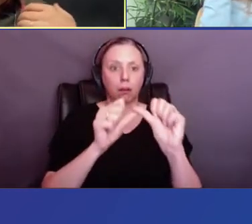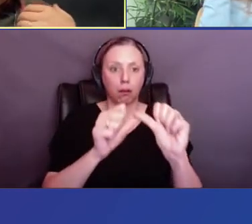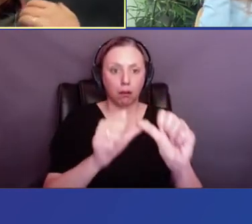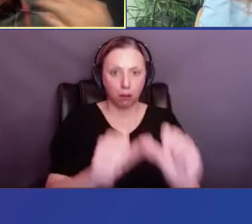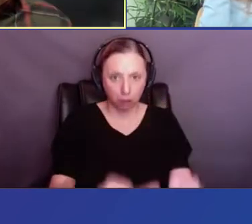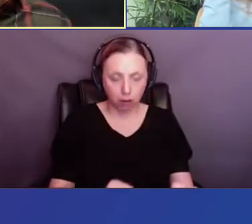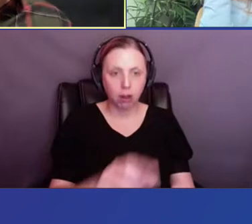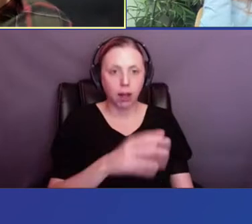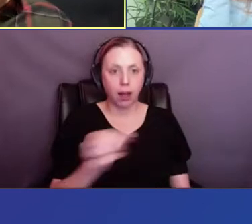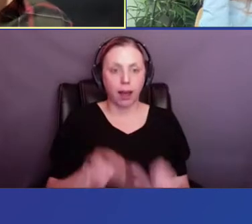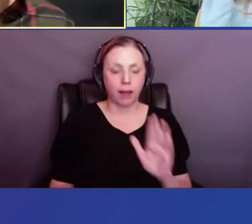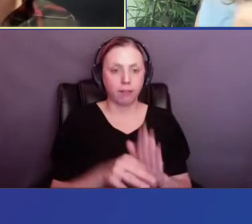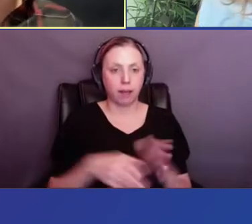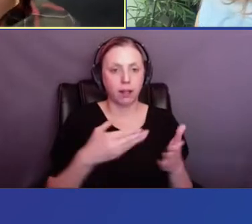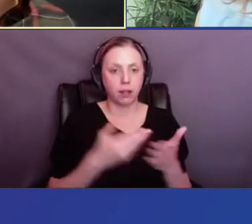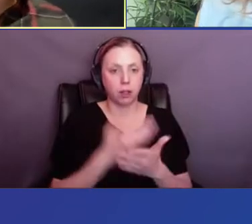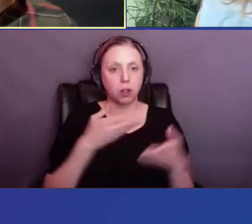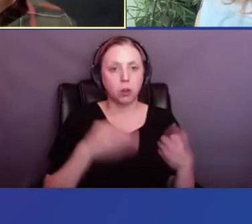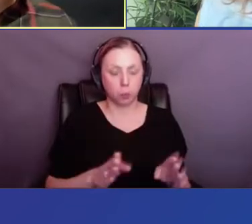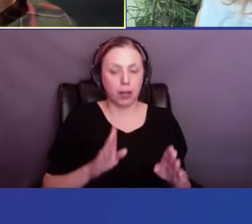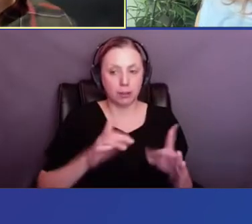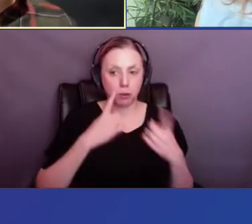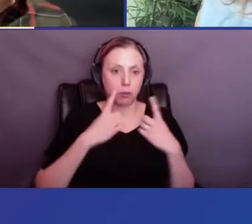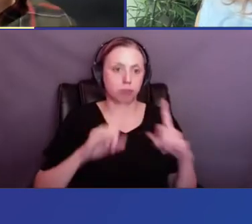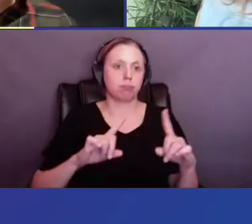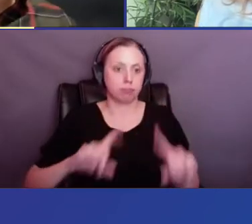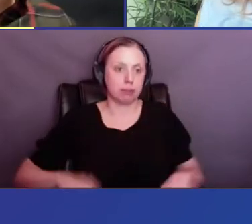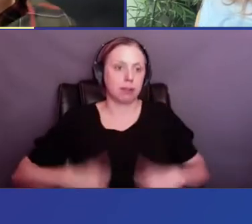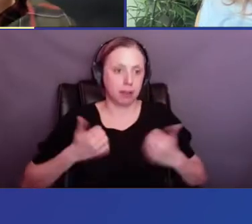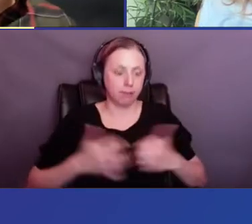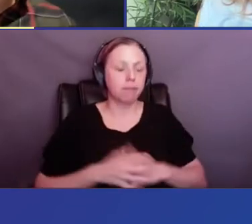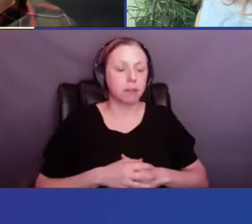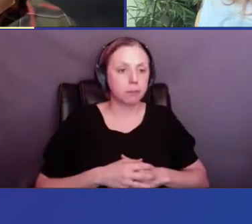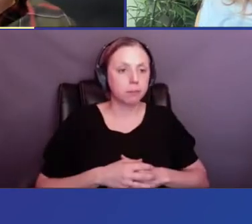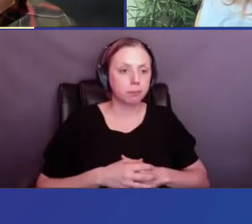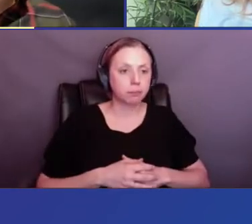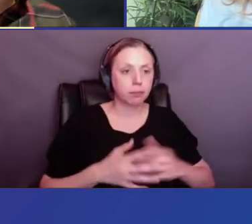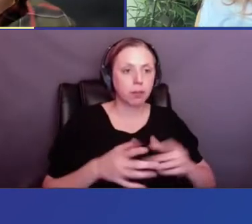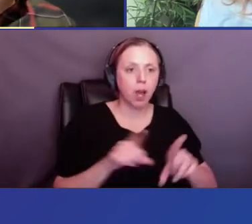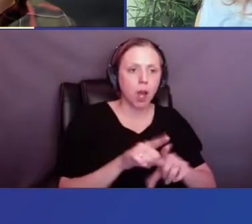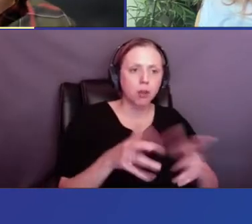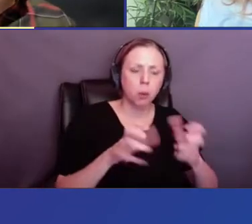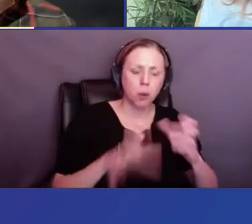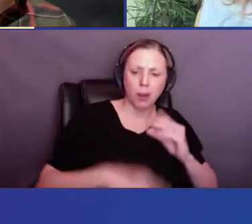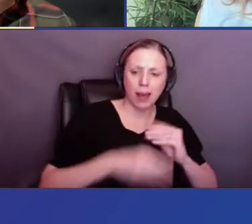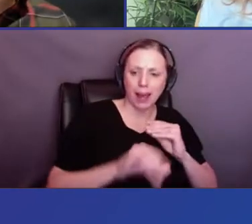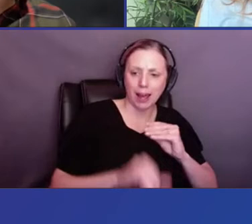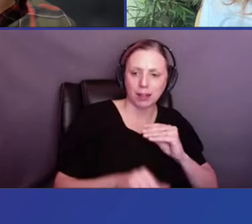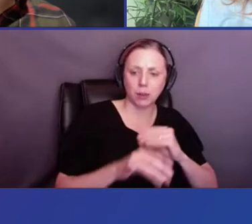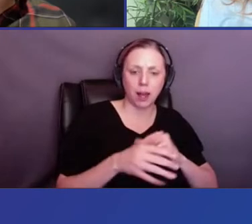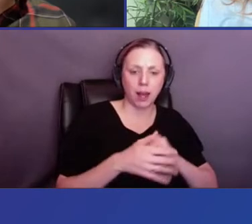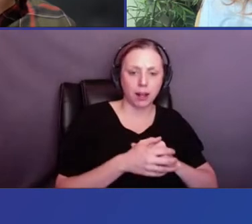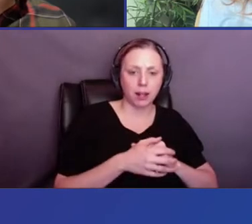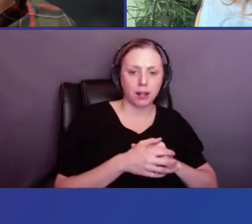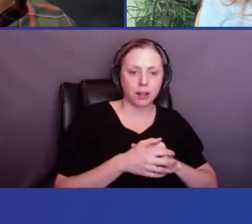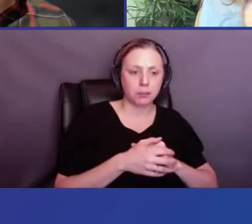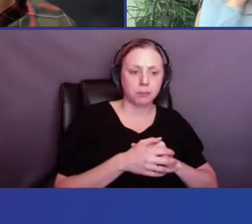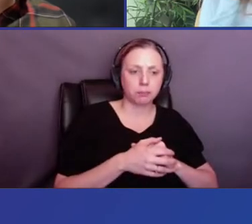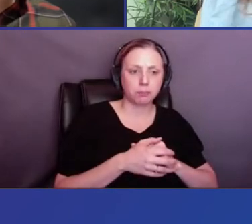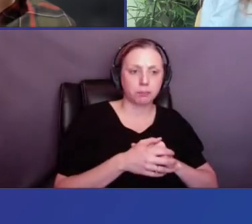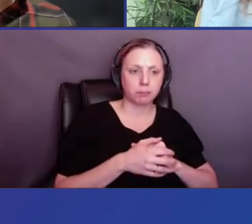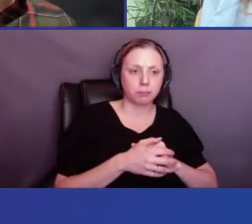and find new ways of thriving. And I want to qualify that importantly, that